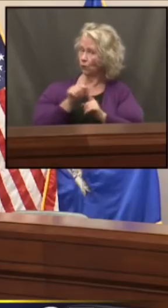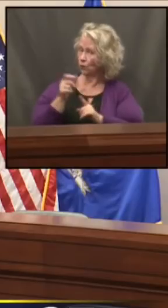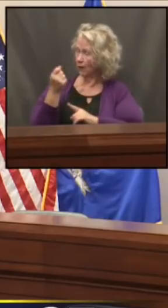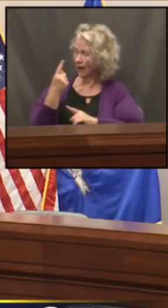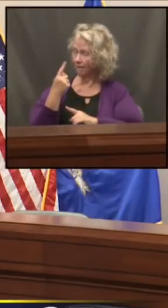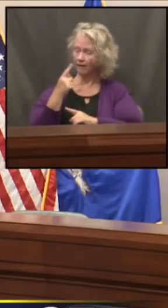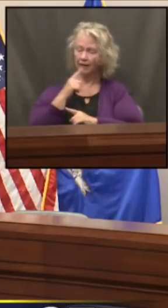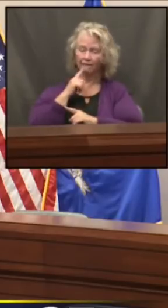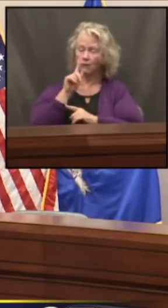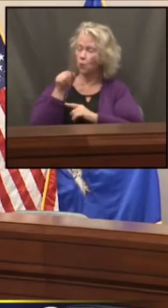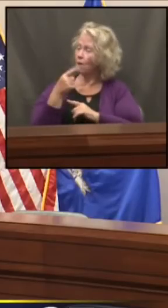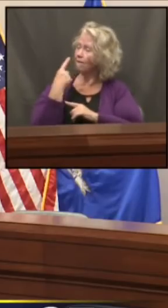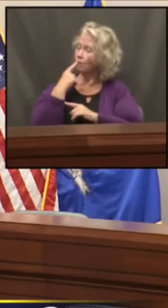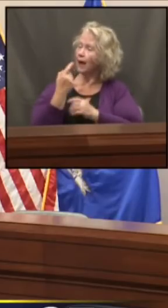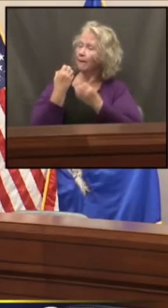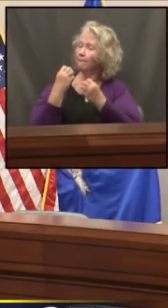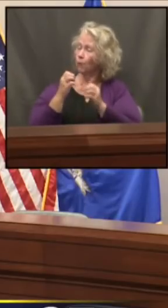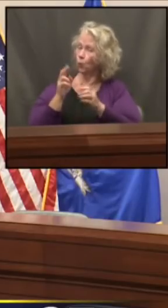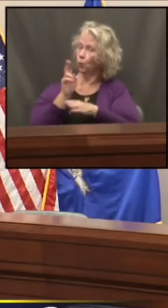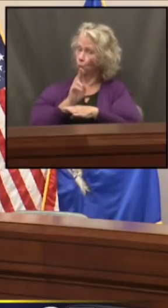emergency use authorization,